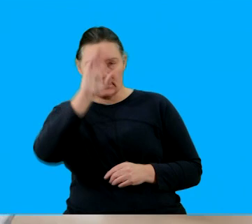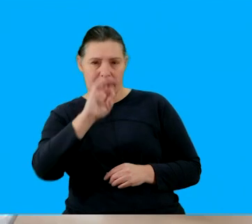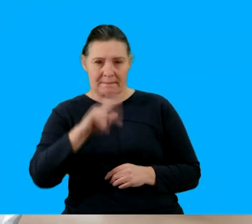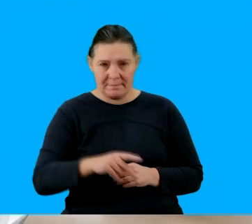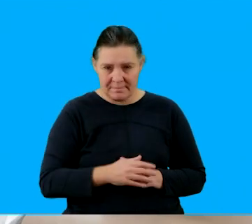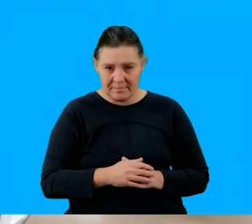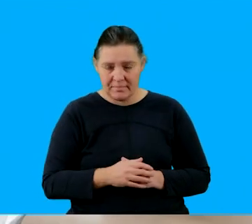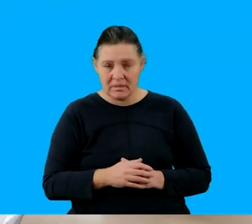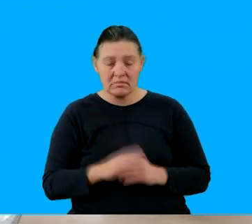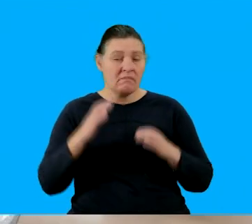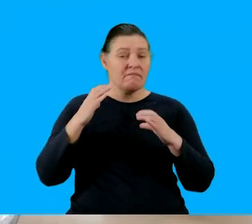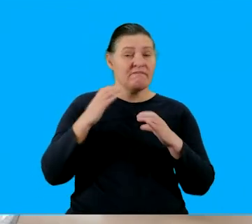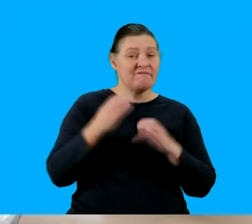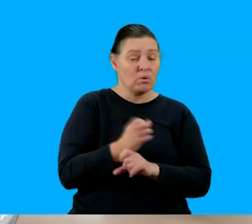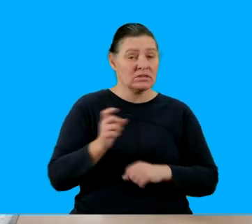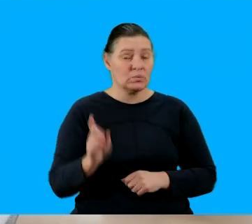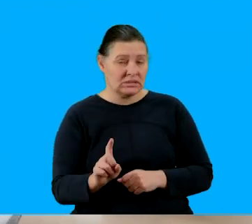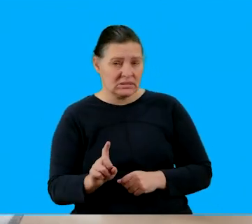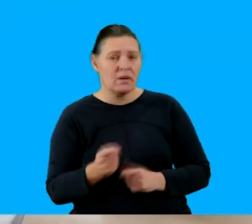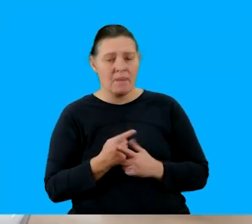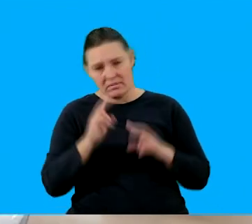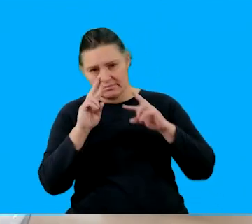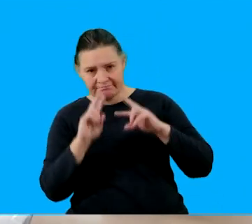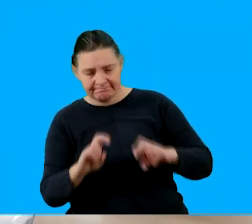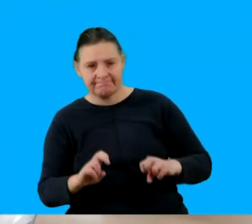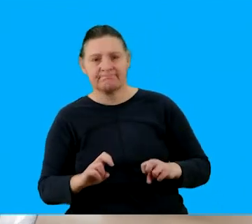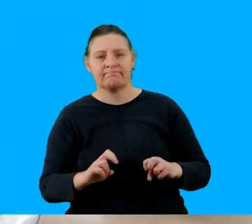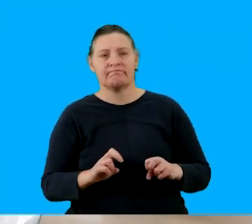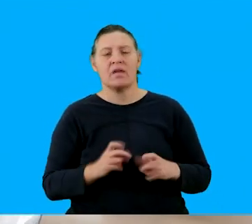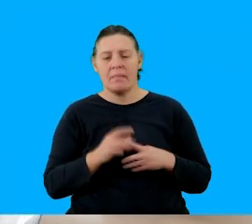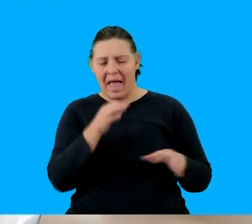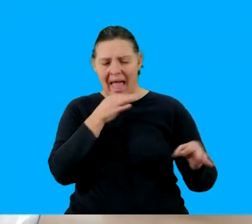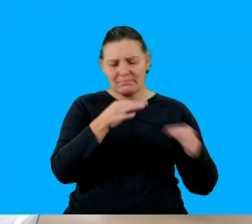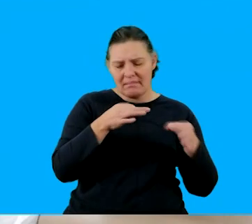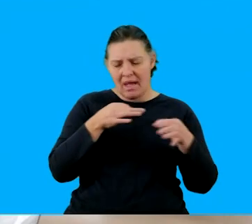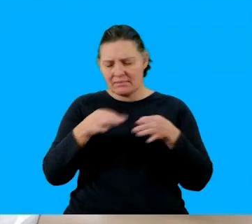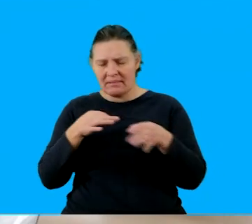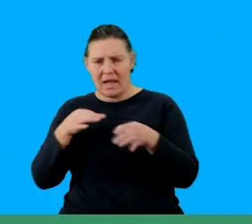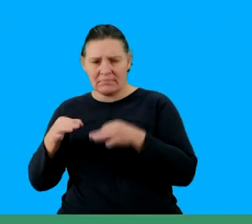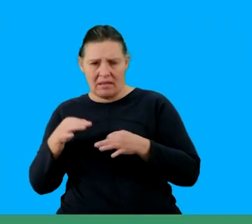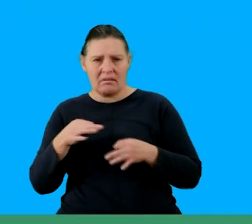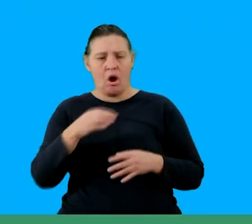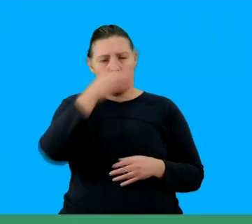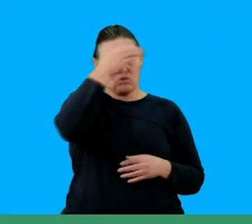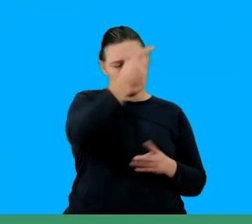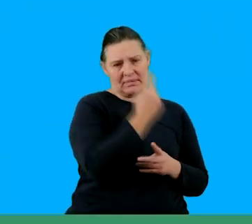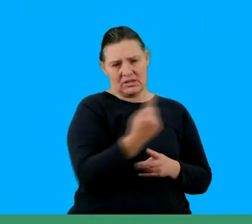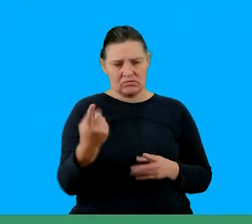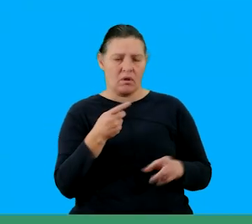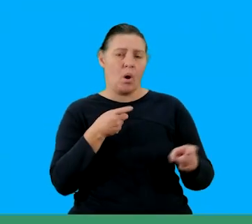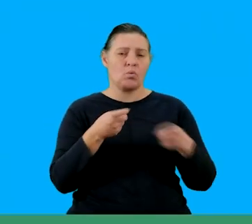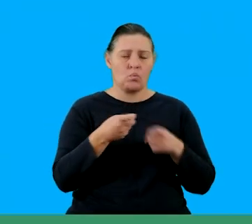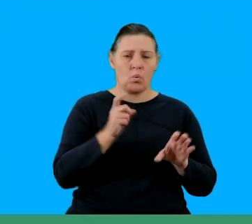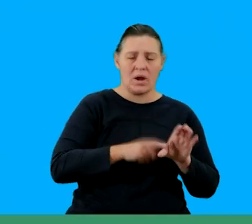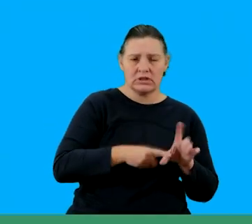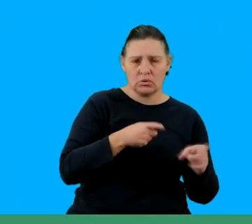map. Now, the focus is to look into defining each concept. So we will be defining what is quality